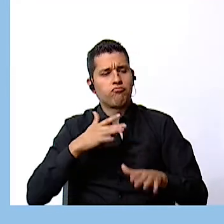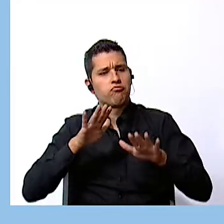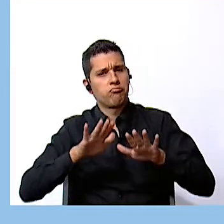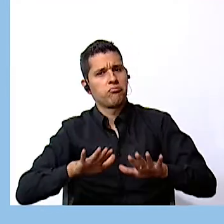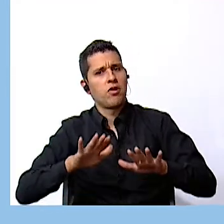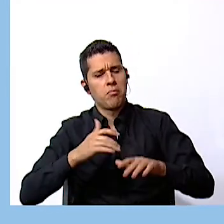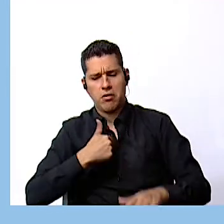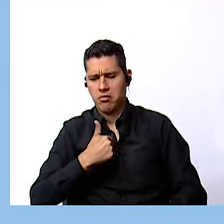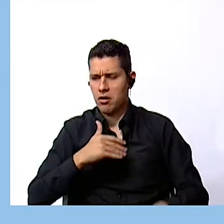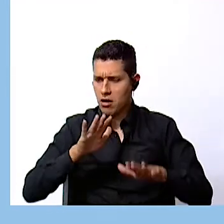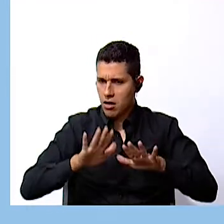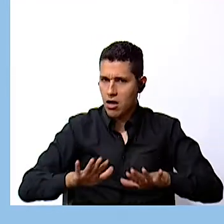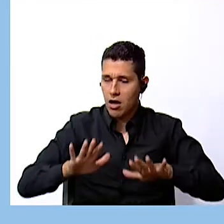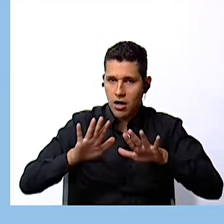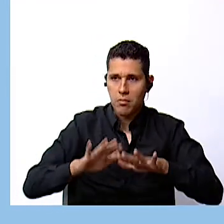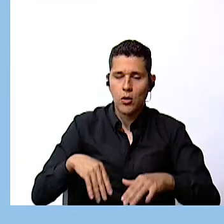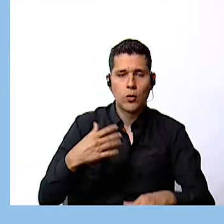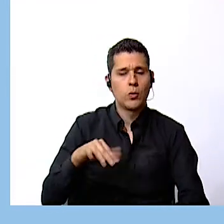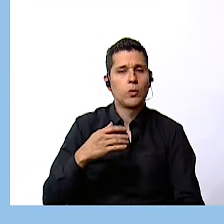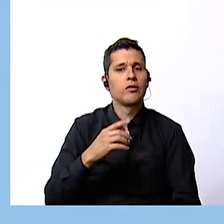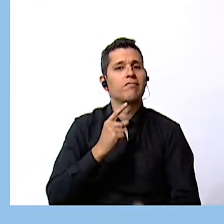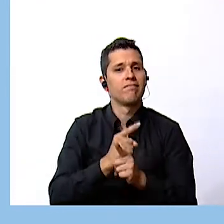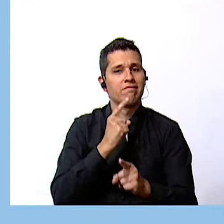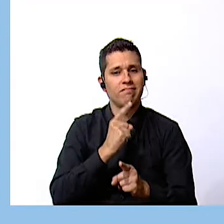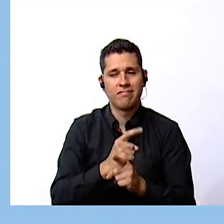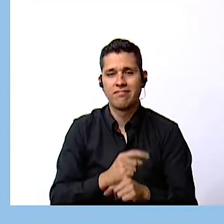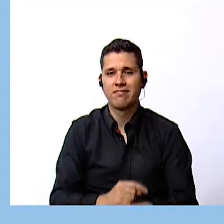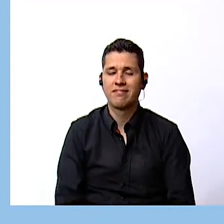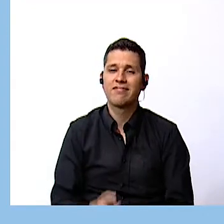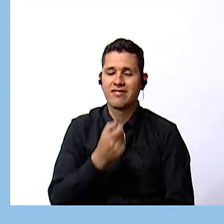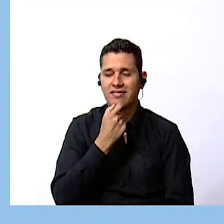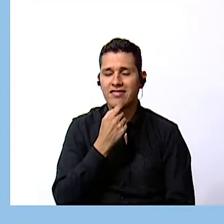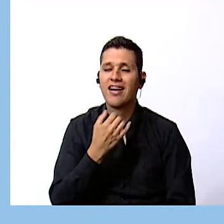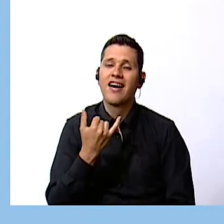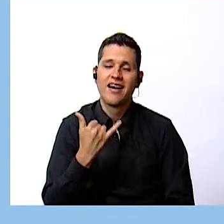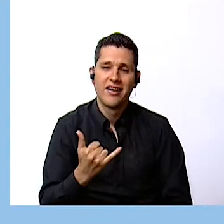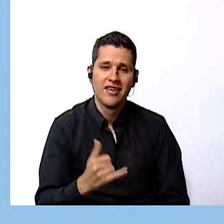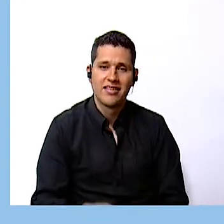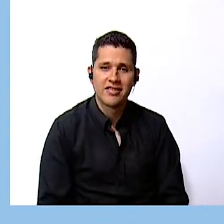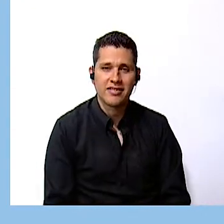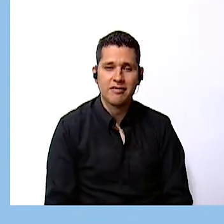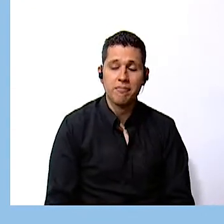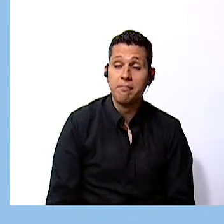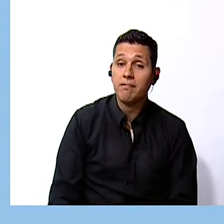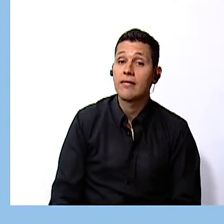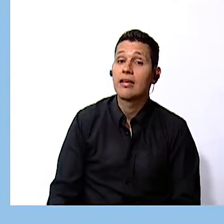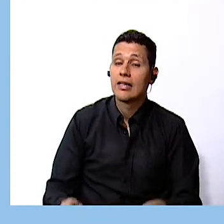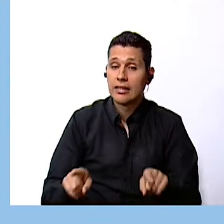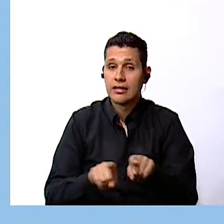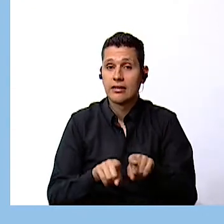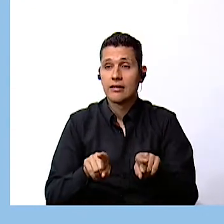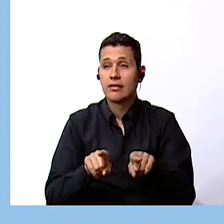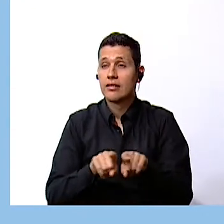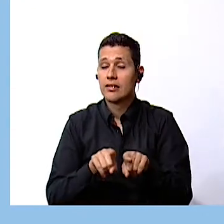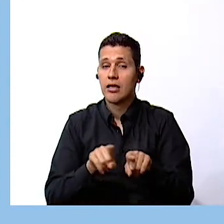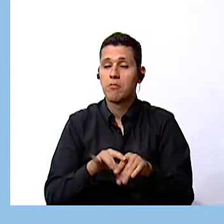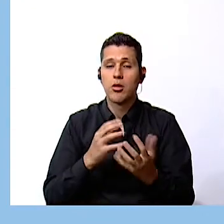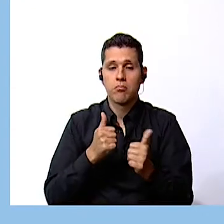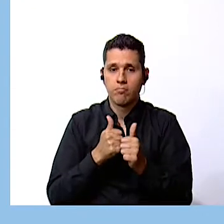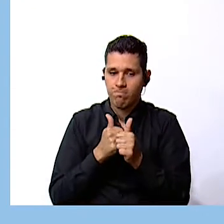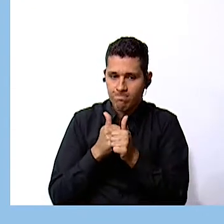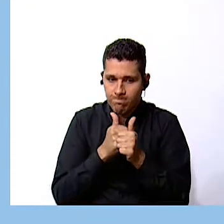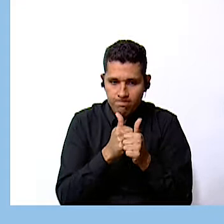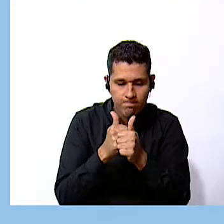calmadas. Uf, correct, Maria. Now, and also, we have to follow the